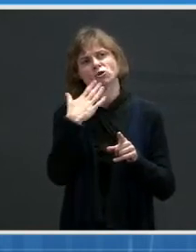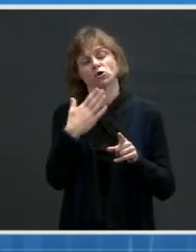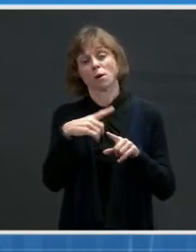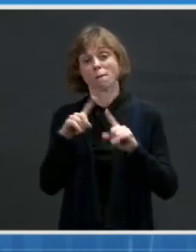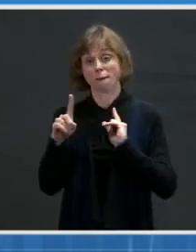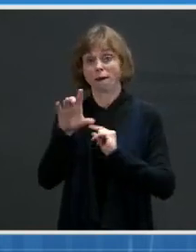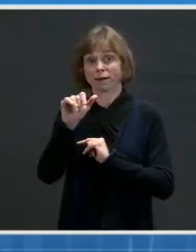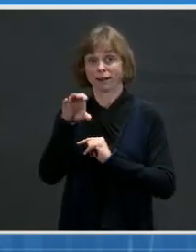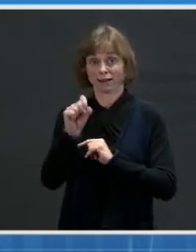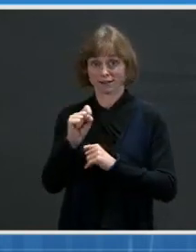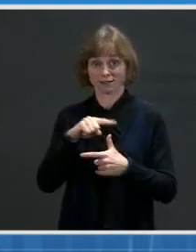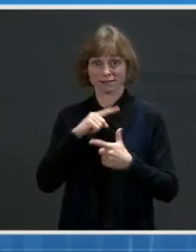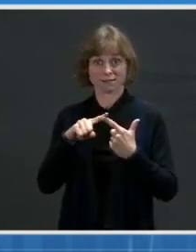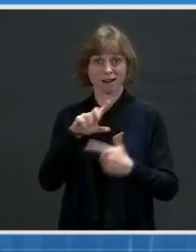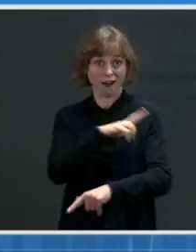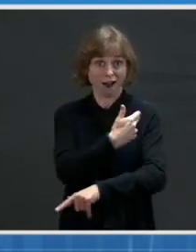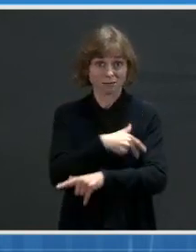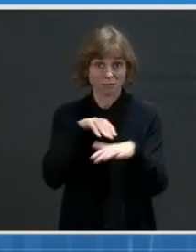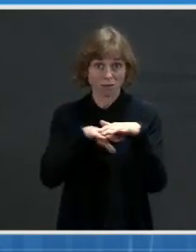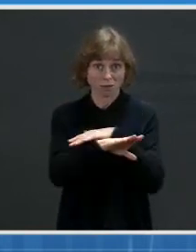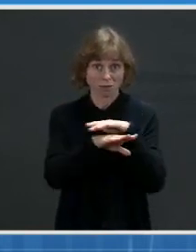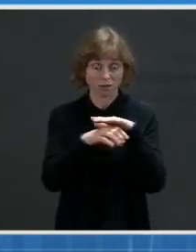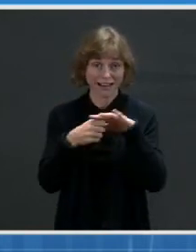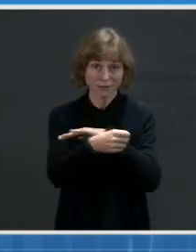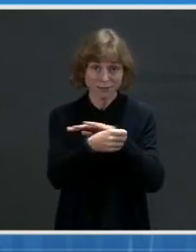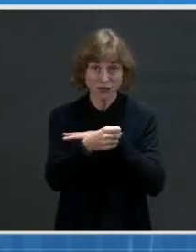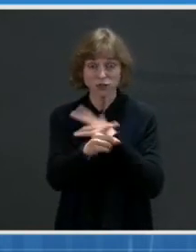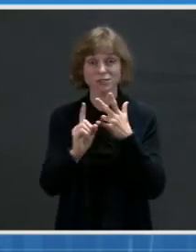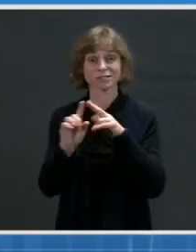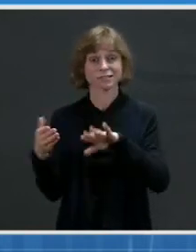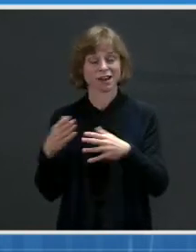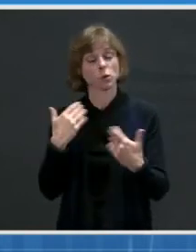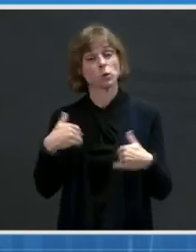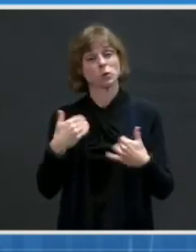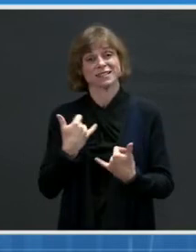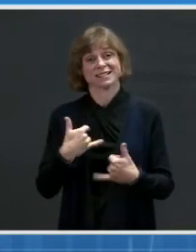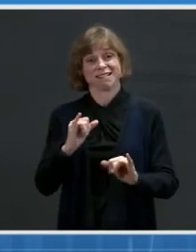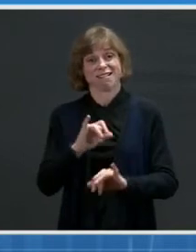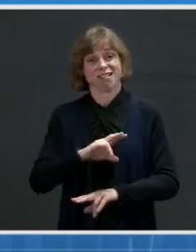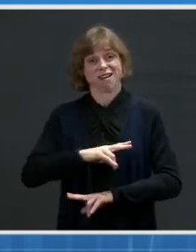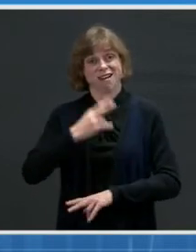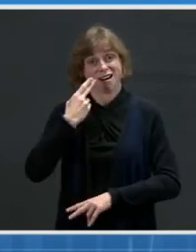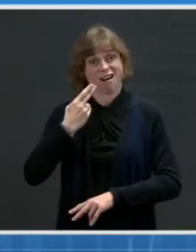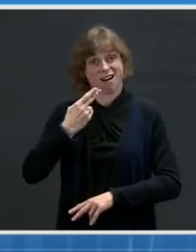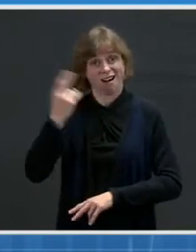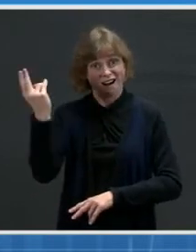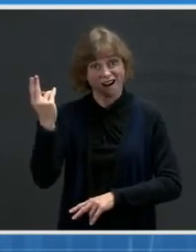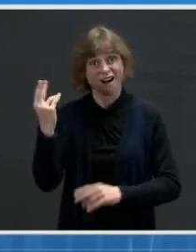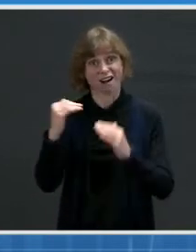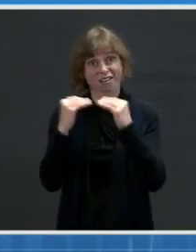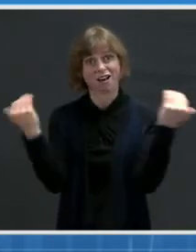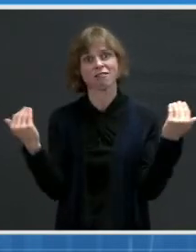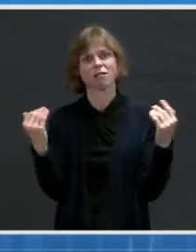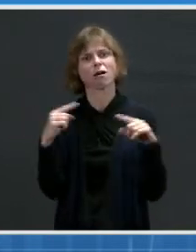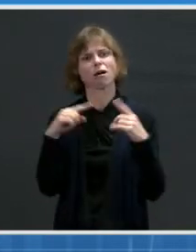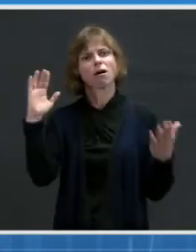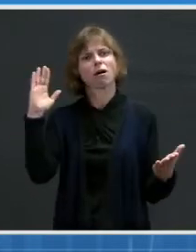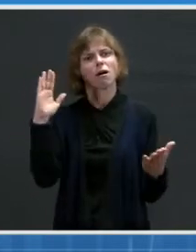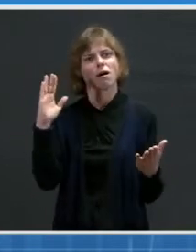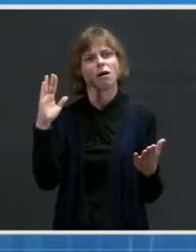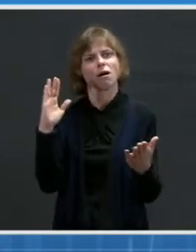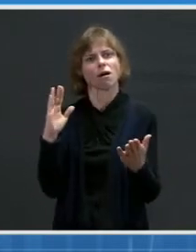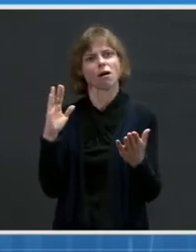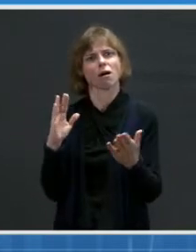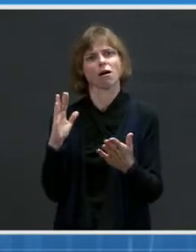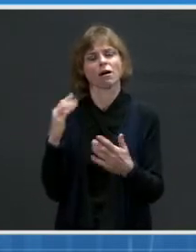deaths remain at very high levels. COVID-19 in the United States has been declining for 5 weeks, with the 7-day average